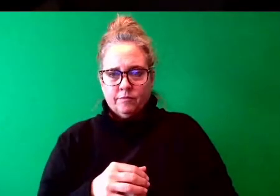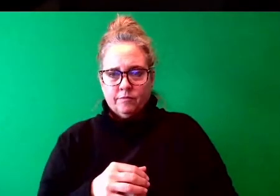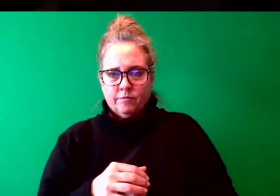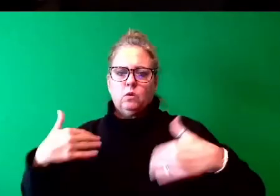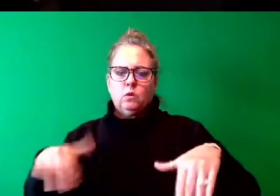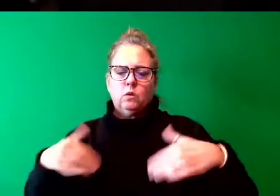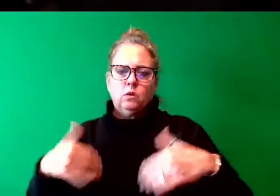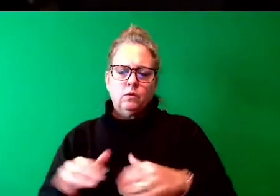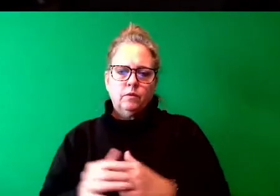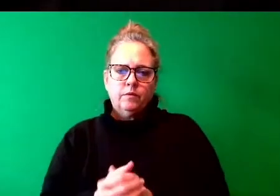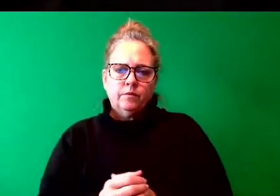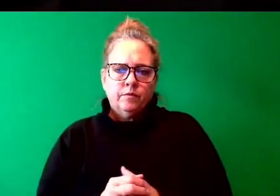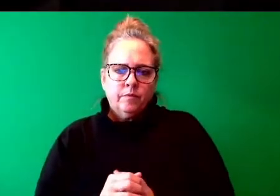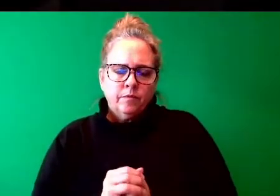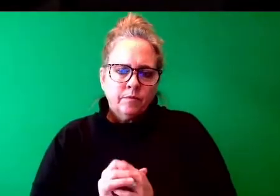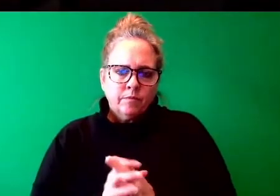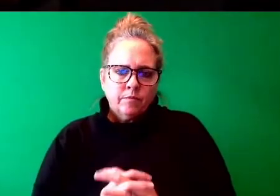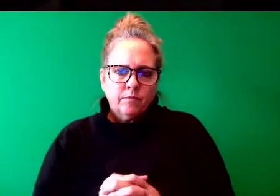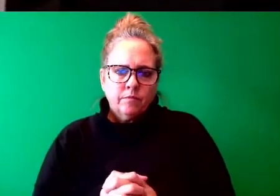please.